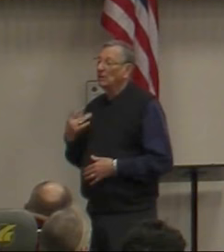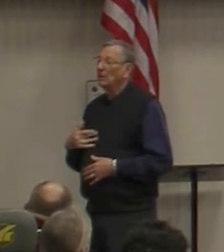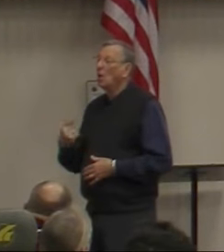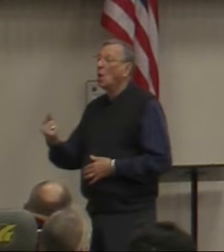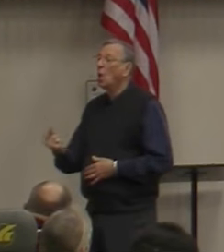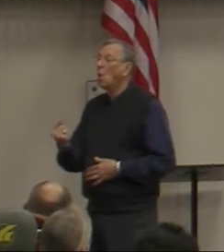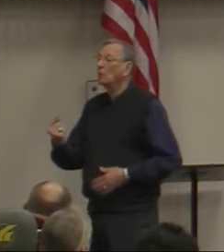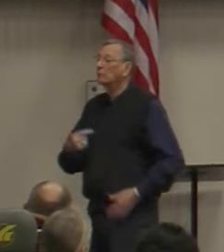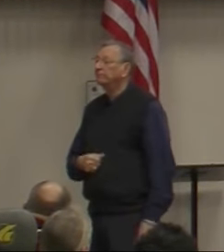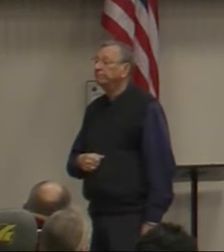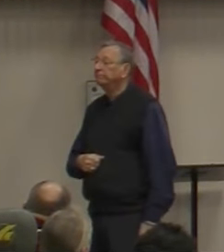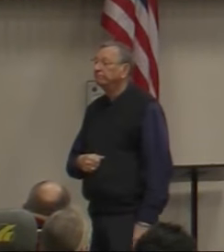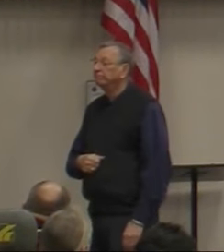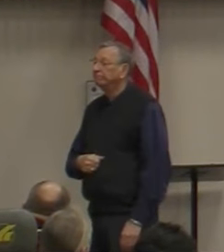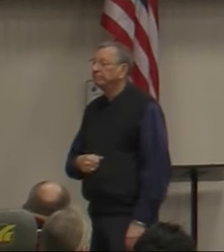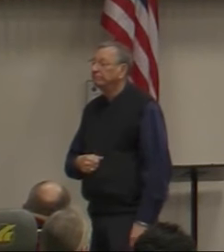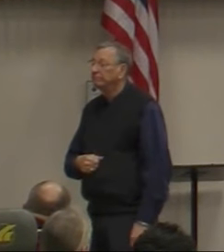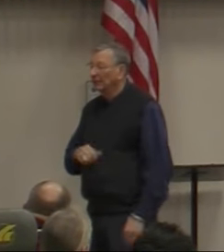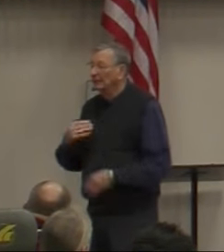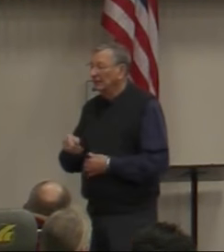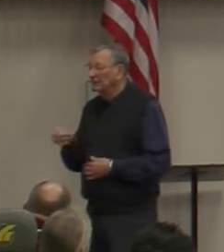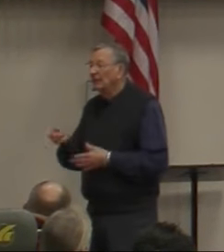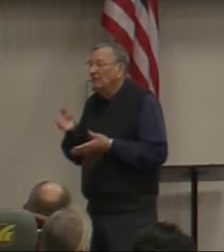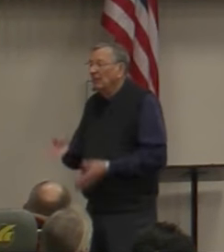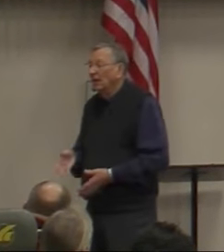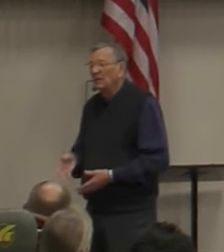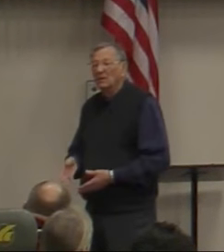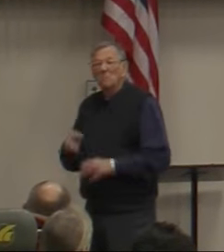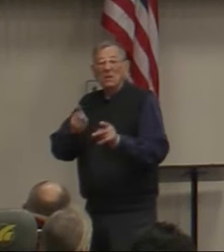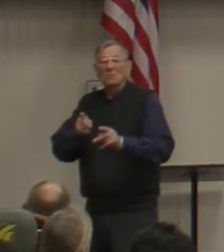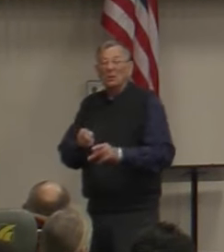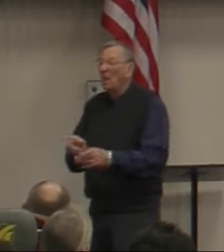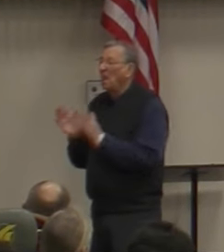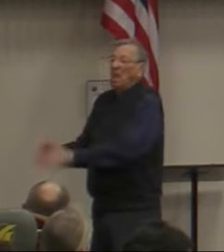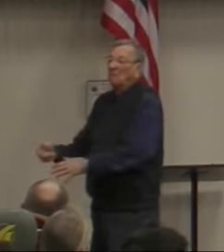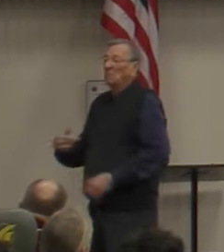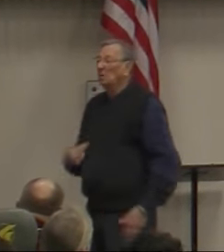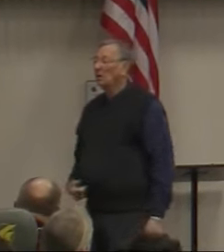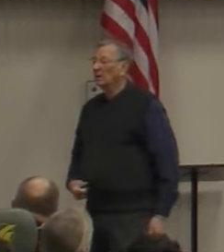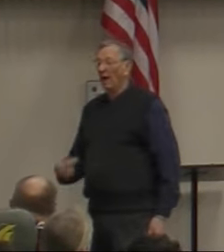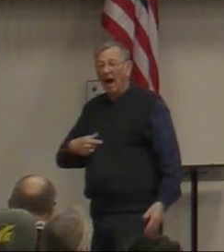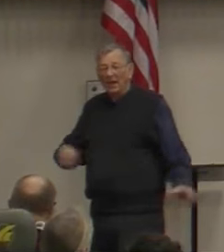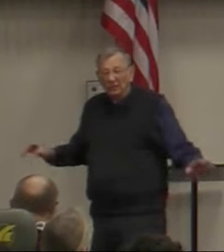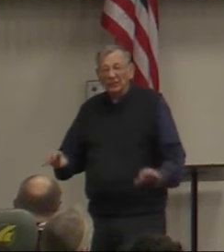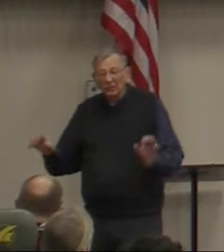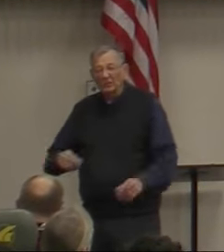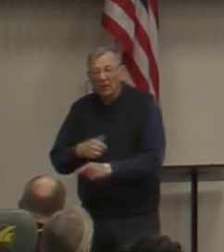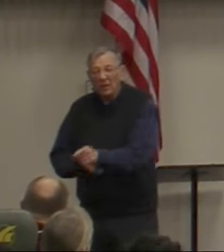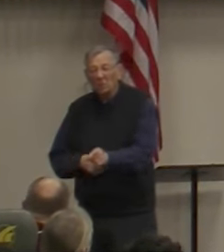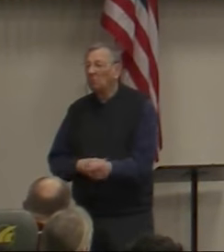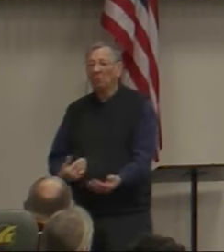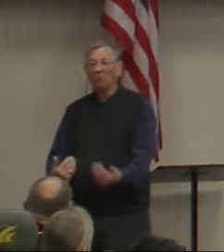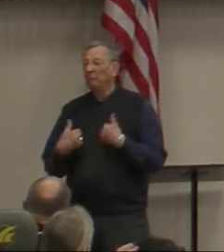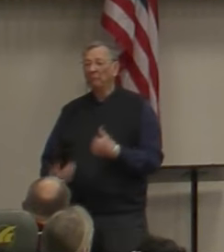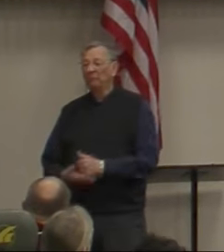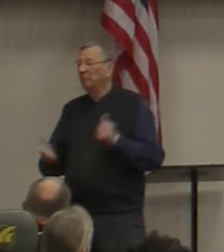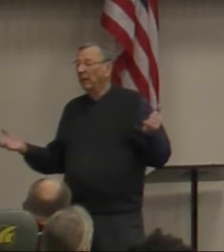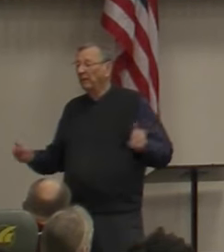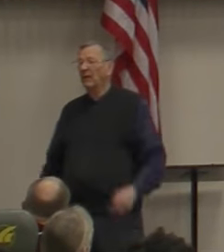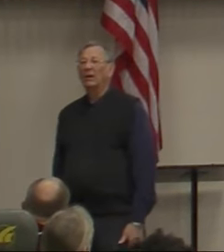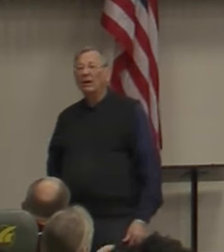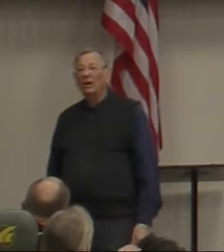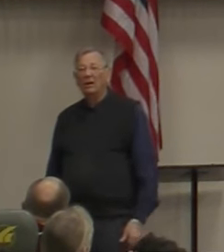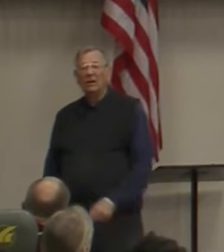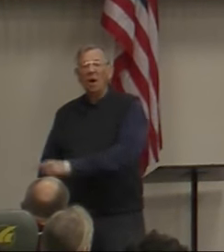alone. Next, he felt let down by his people. He felt frustrated that none were remaining faithful to